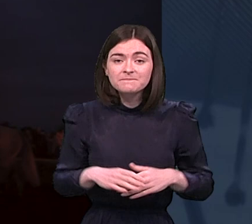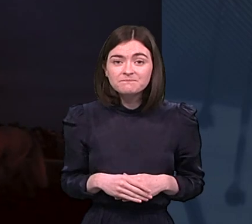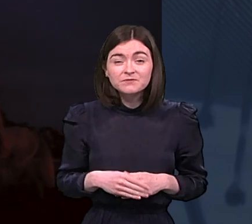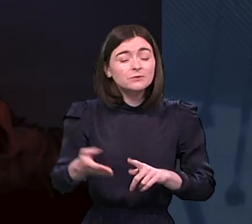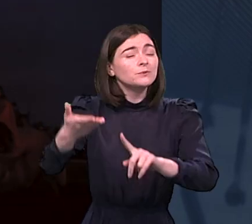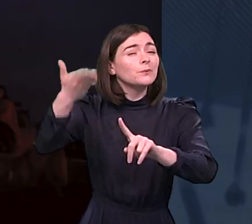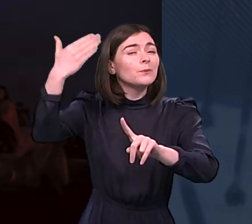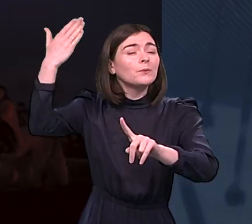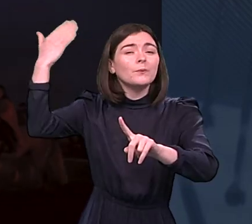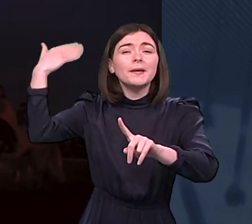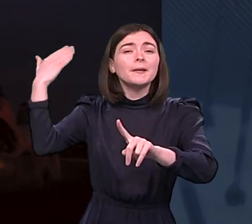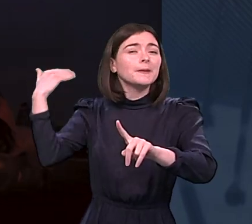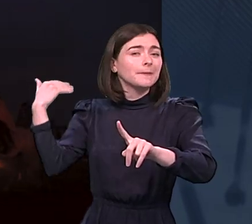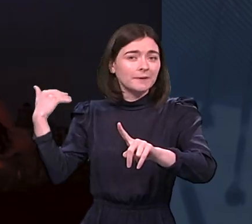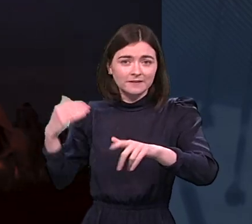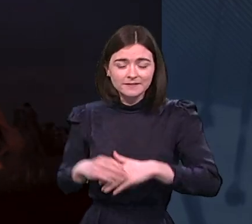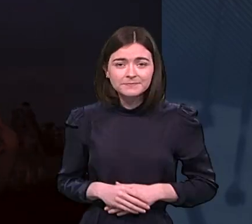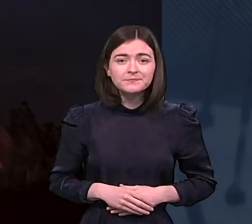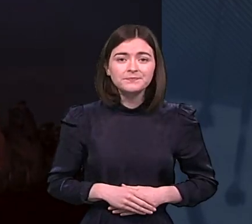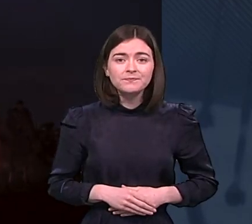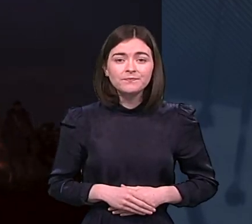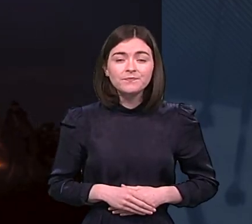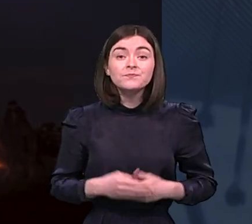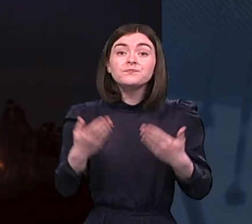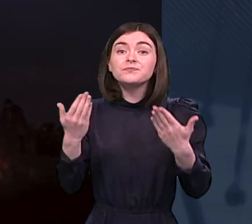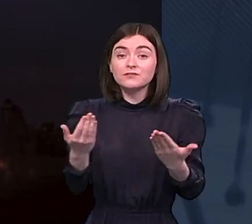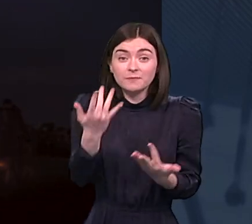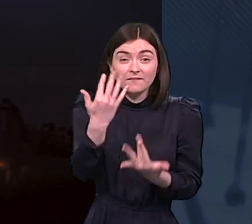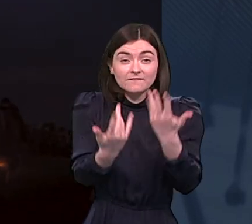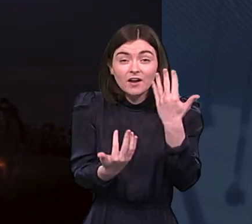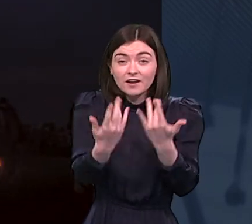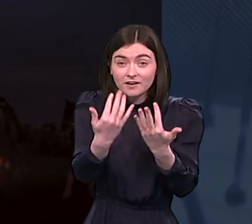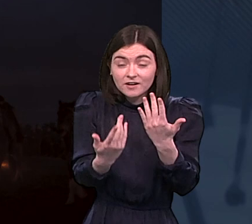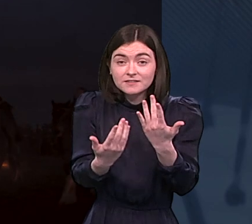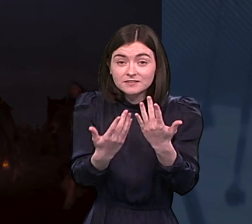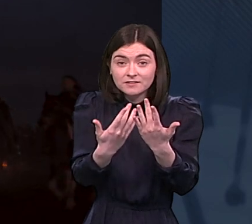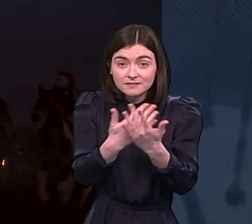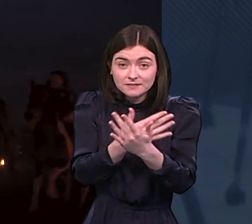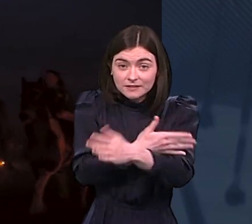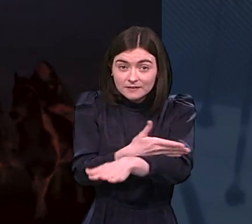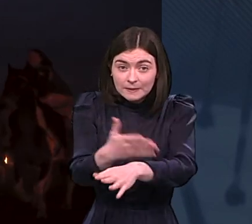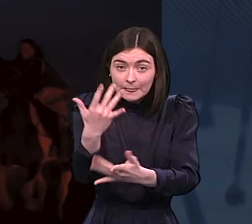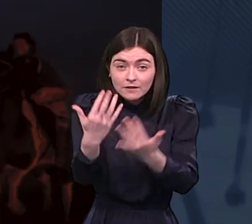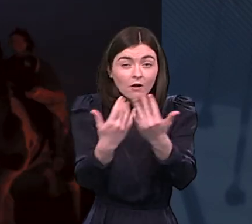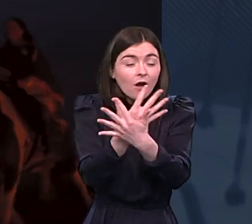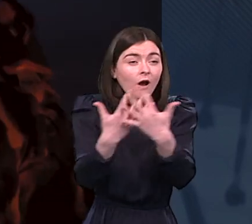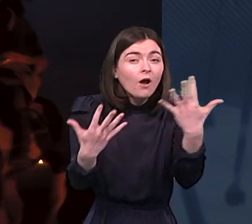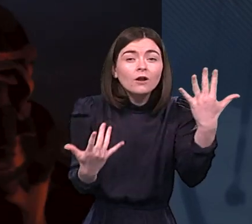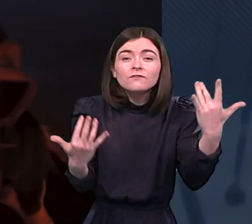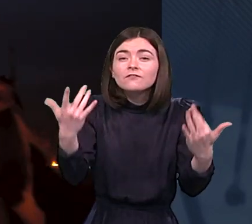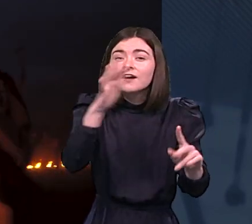it goes right back to the very beginning. From this fire being lit, all fires throughout Ireland were